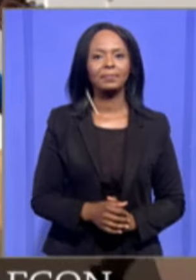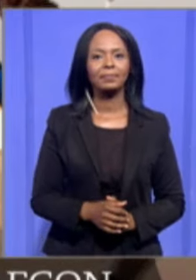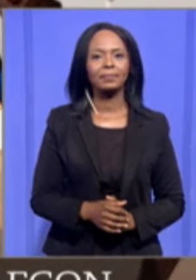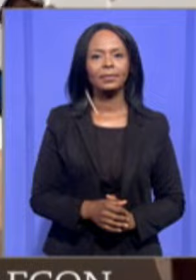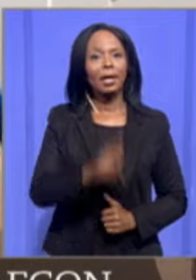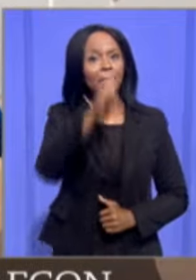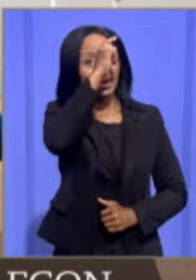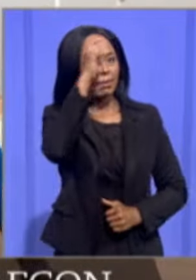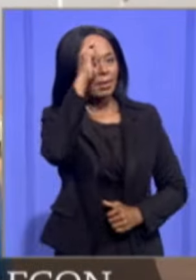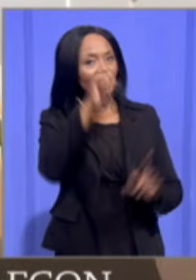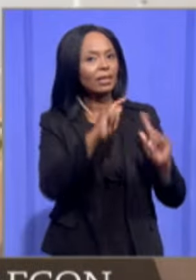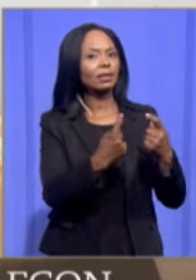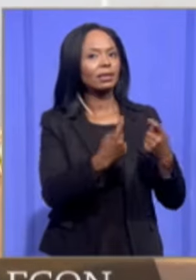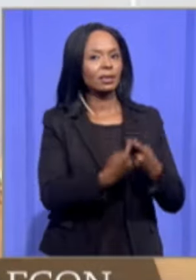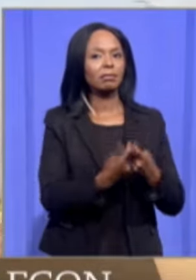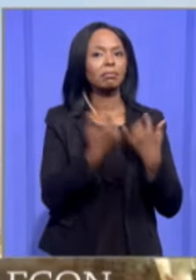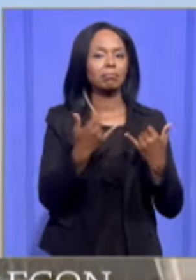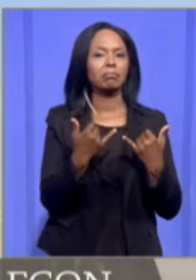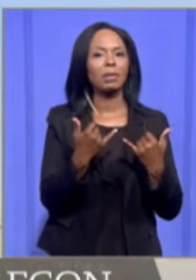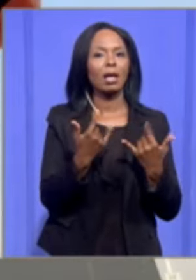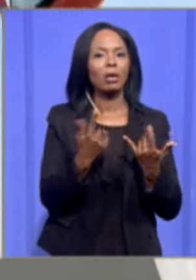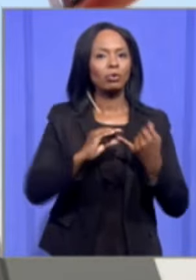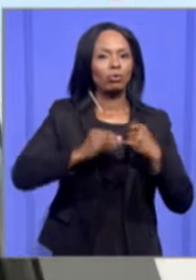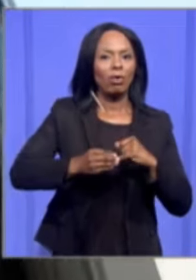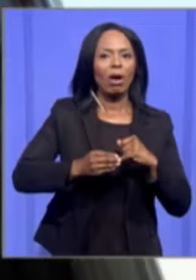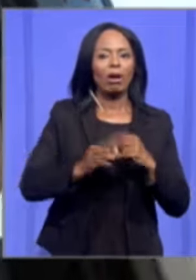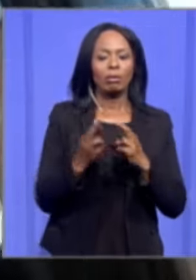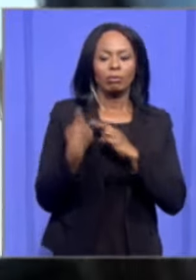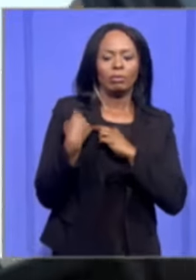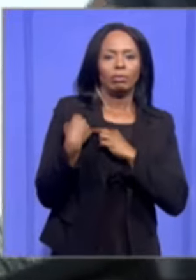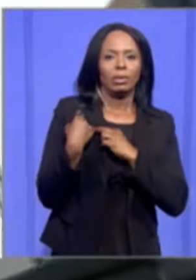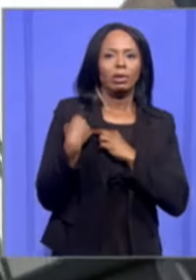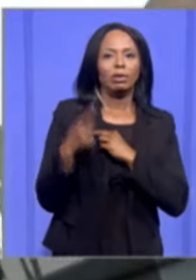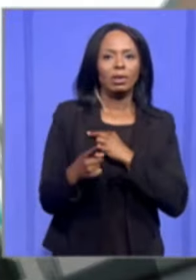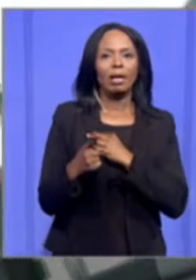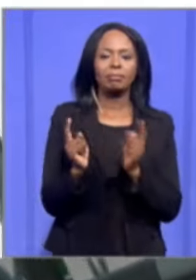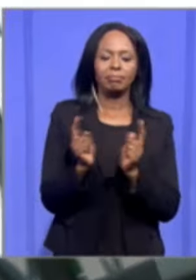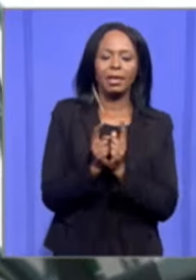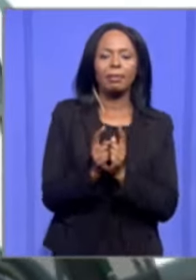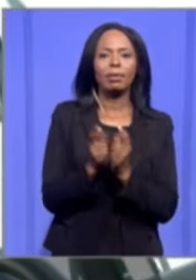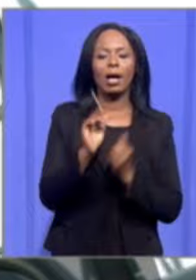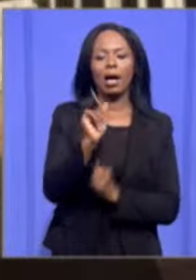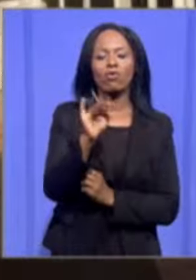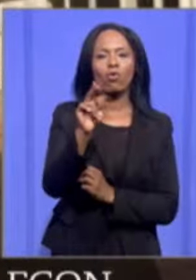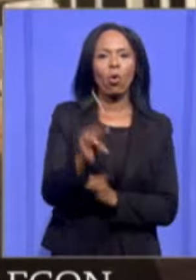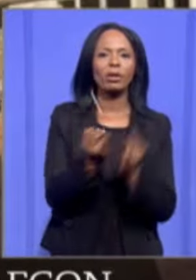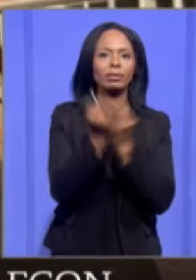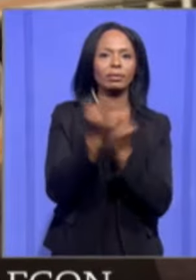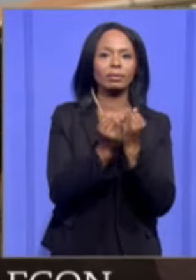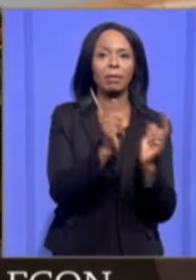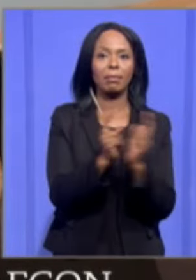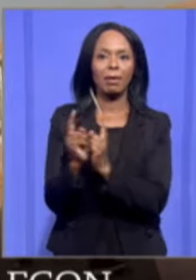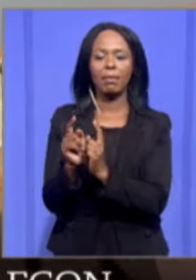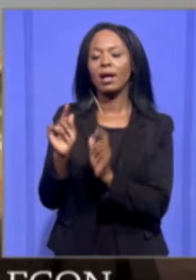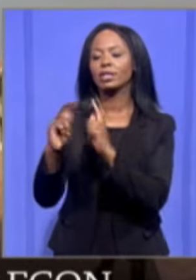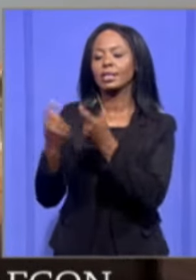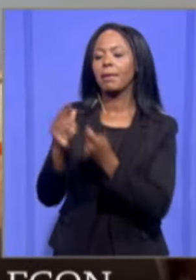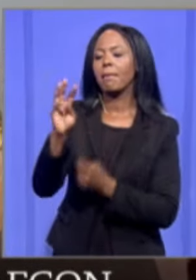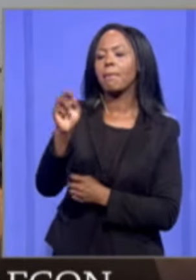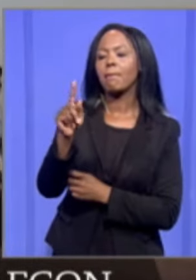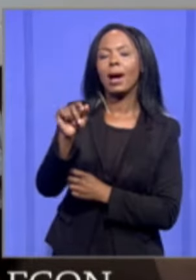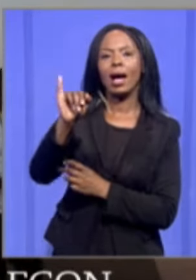Bafana Bafana ba tlile go rwala ditsholofelo tsa maAforika Borwa mo motshamekong wa bone wa ntlha wa AFCON kgatlhanong le Mali gompieno.